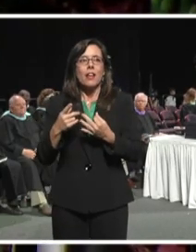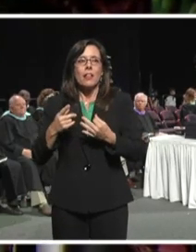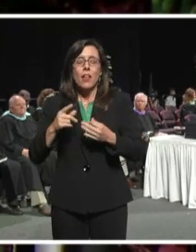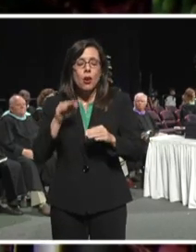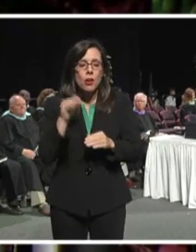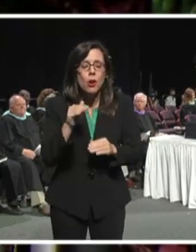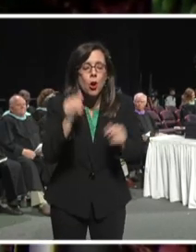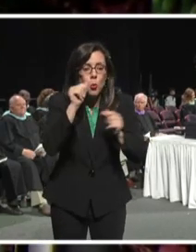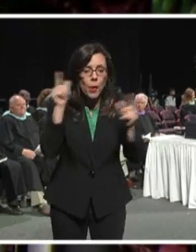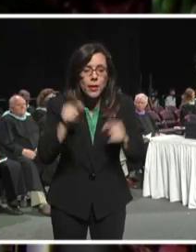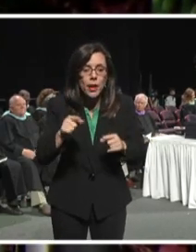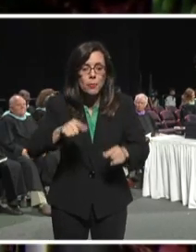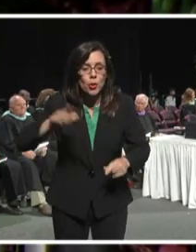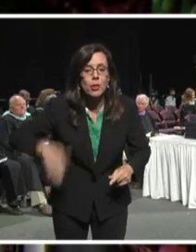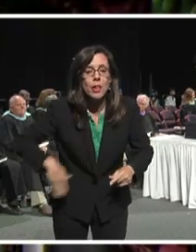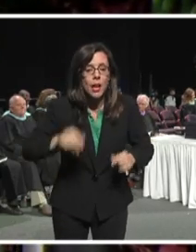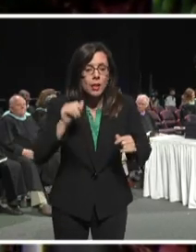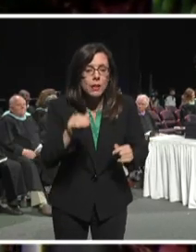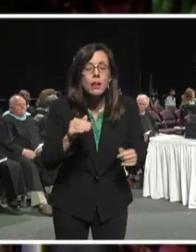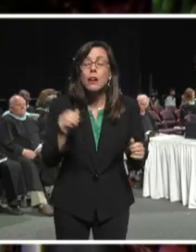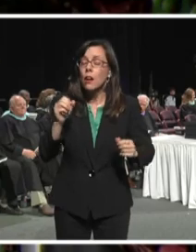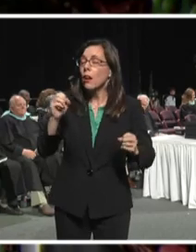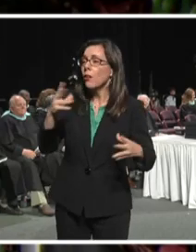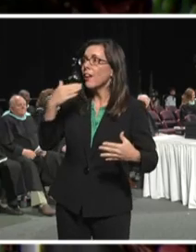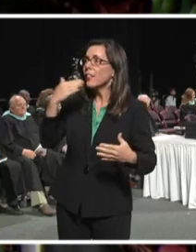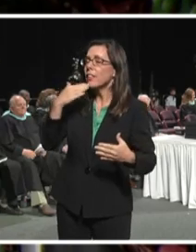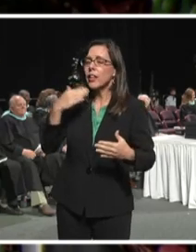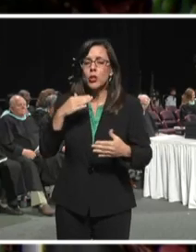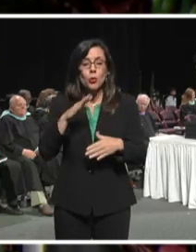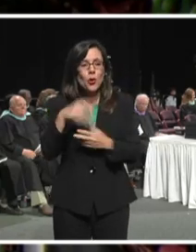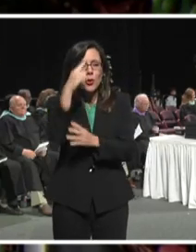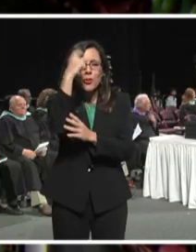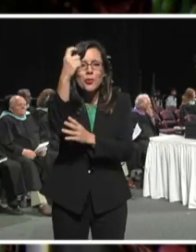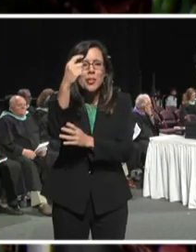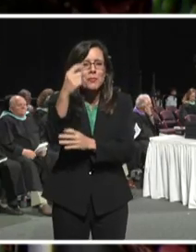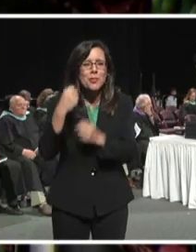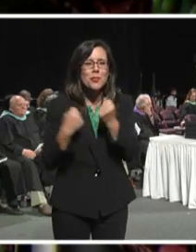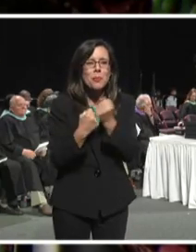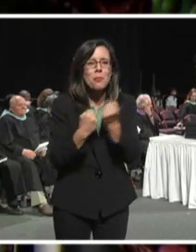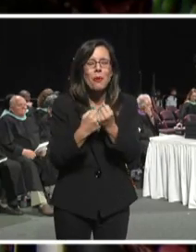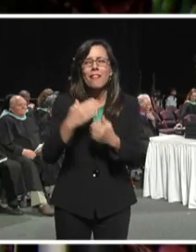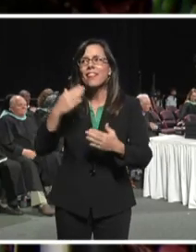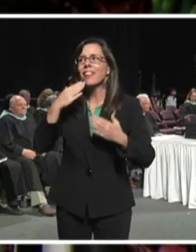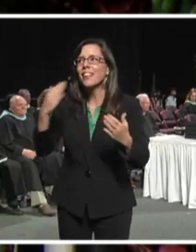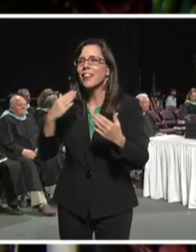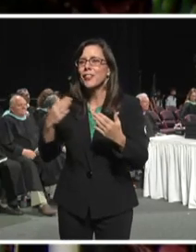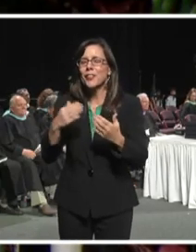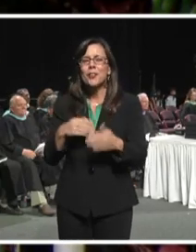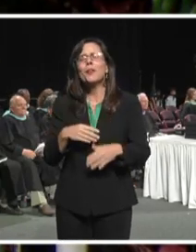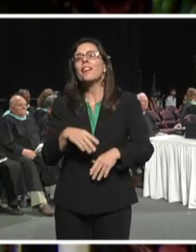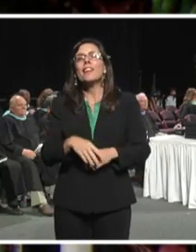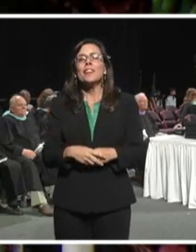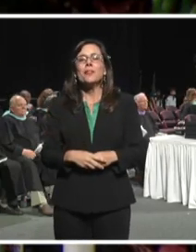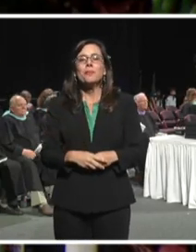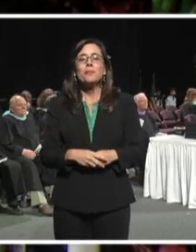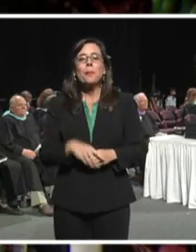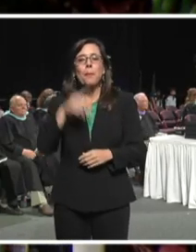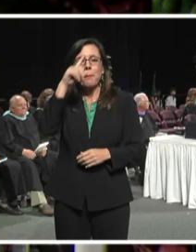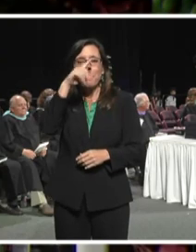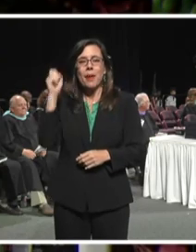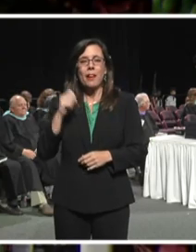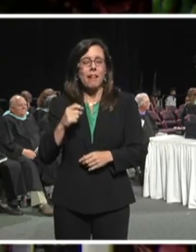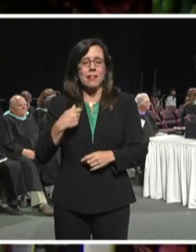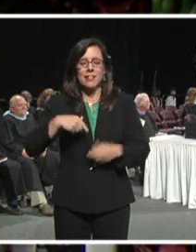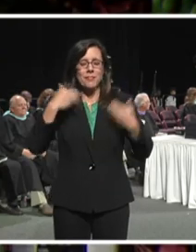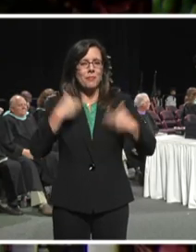us up the days we were running late and who keep supporting our dreams no matter how far-fetched they may seem. Thank you, because one